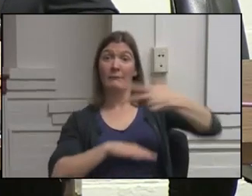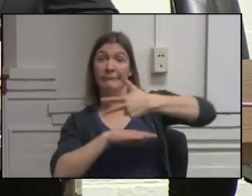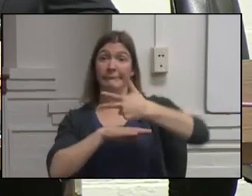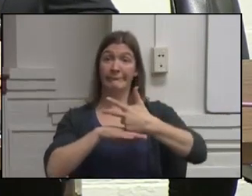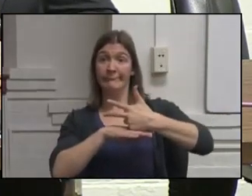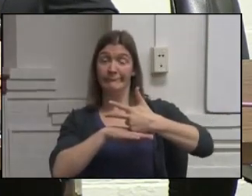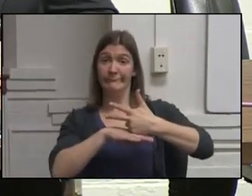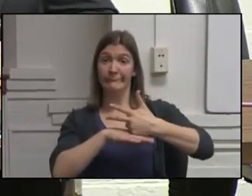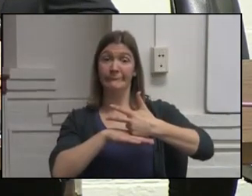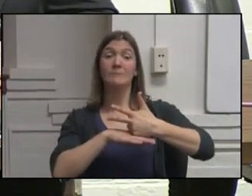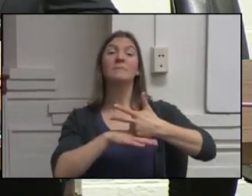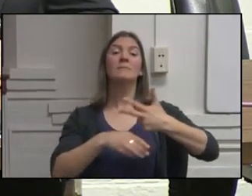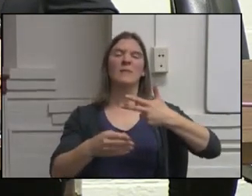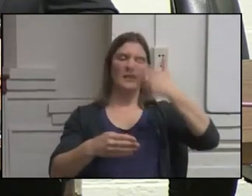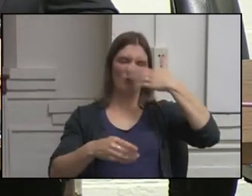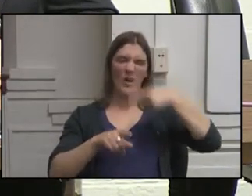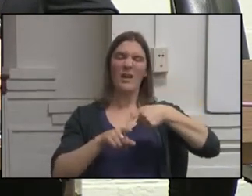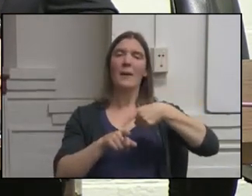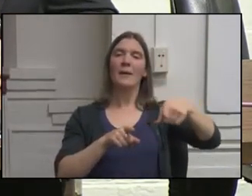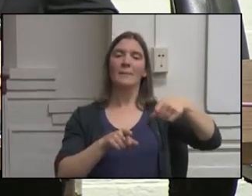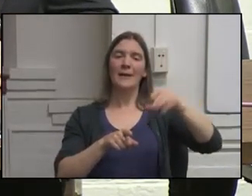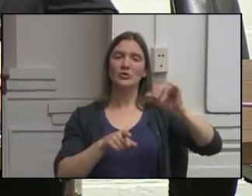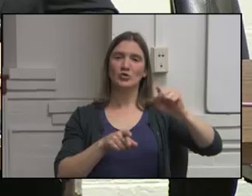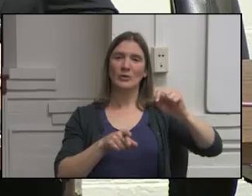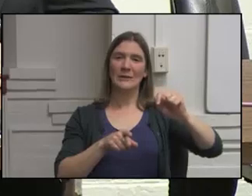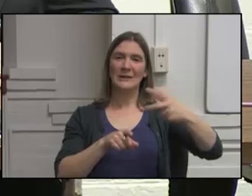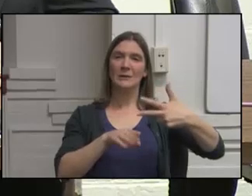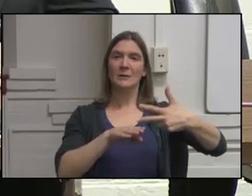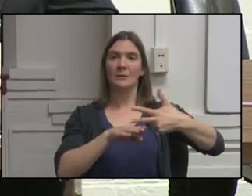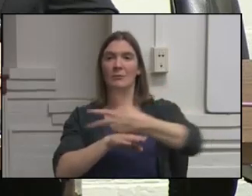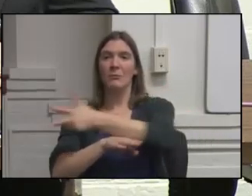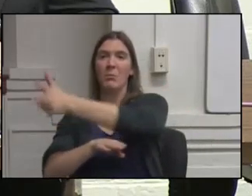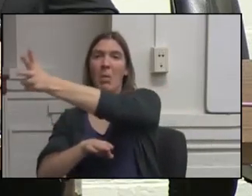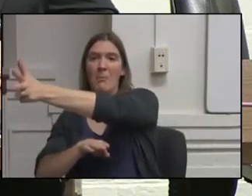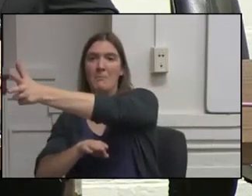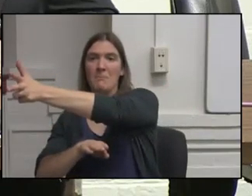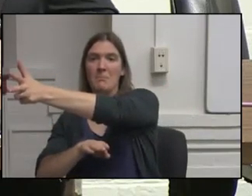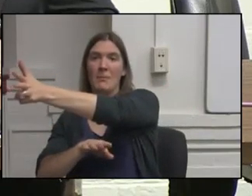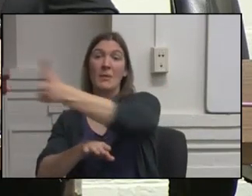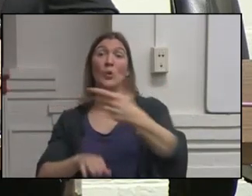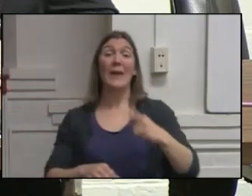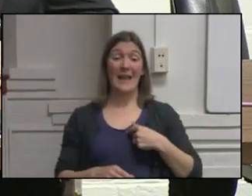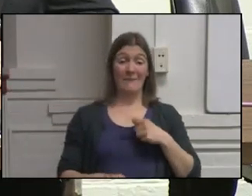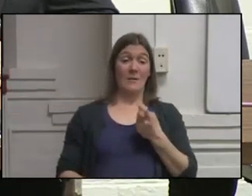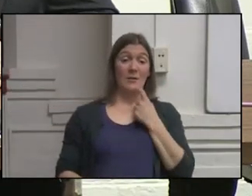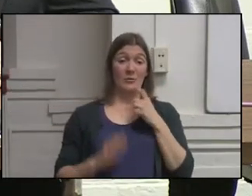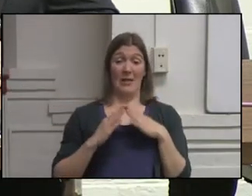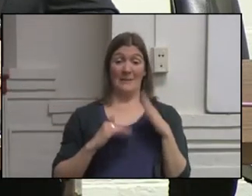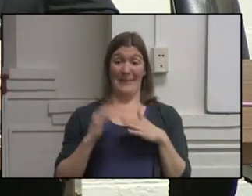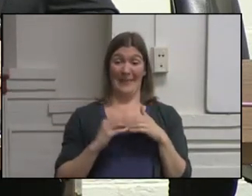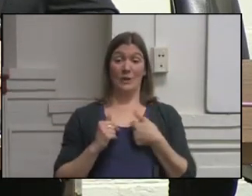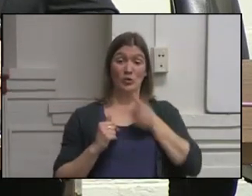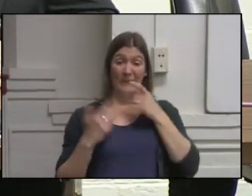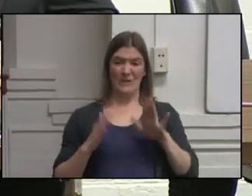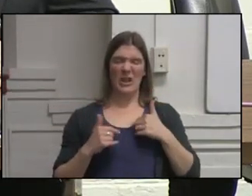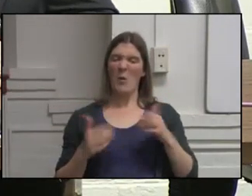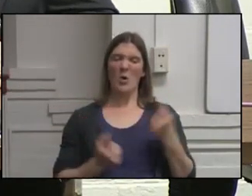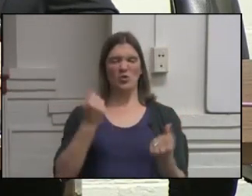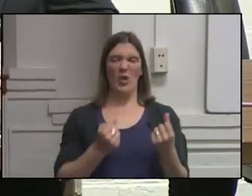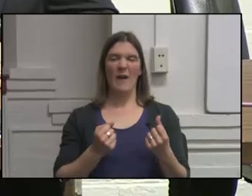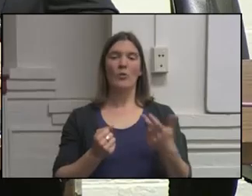We'll go up to the Common, drop people off, so if someone's had a drink and they want to go up to the Common, they can ride the mover, and it will bring them